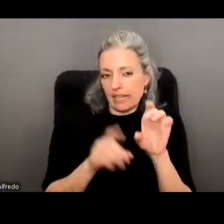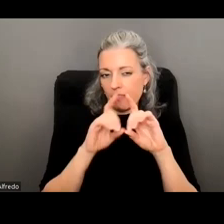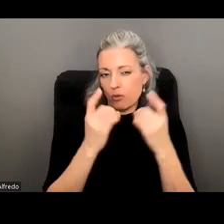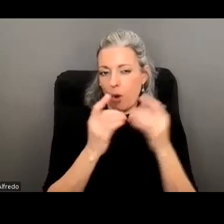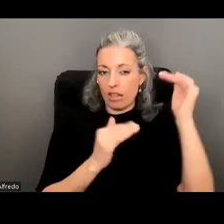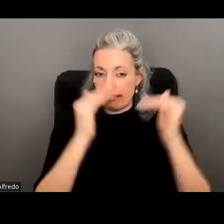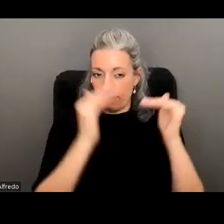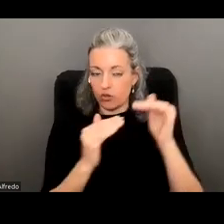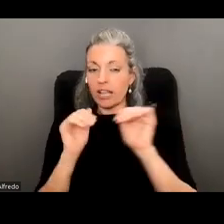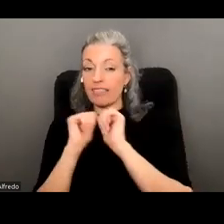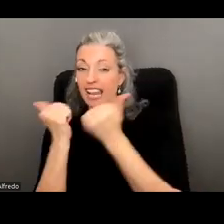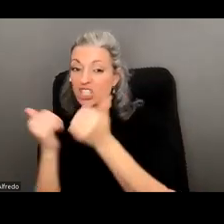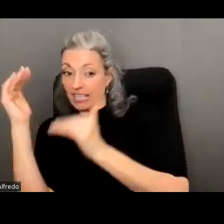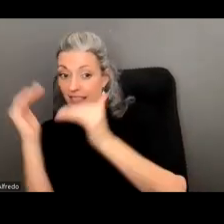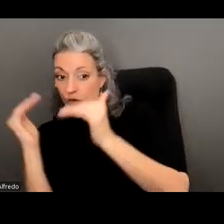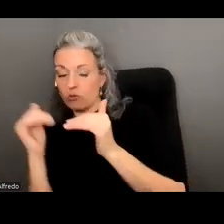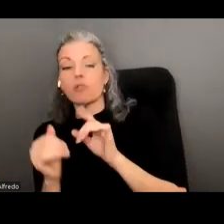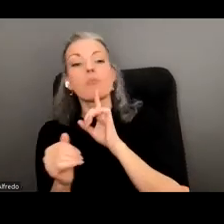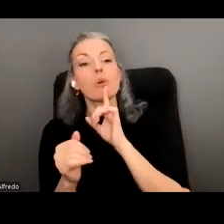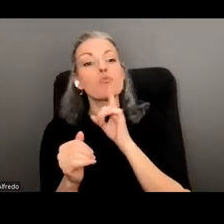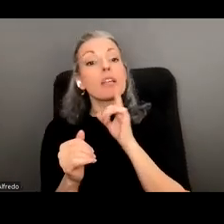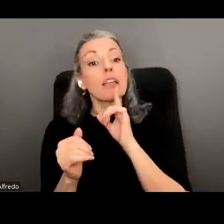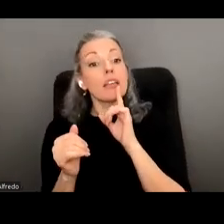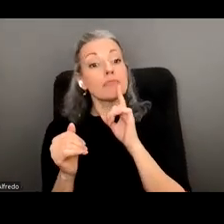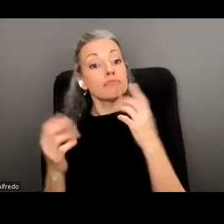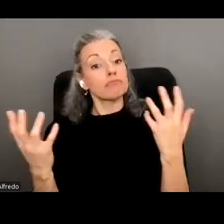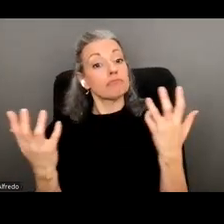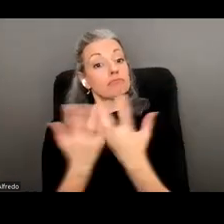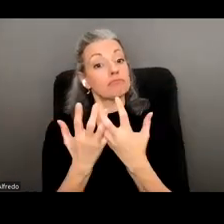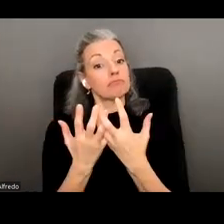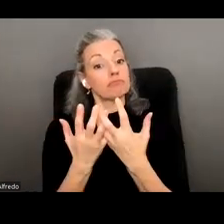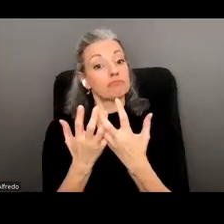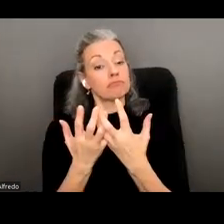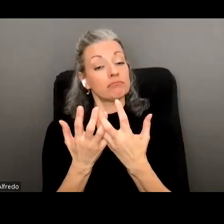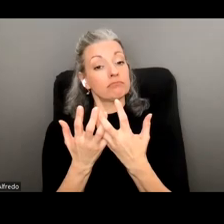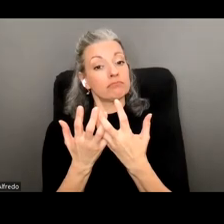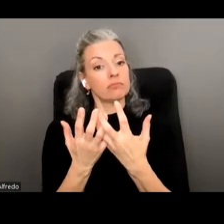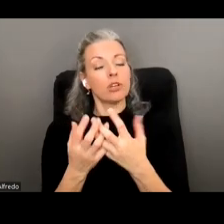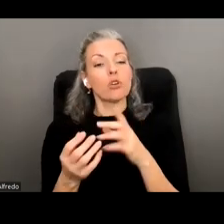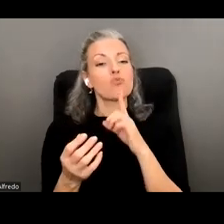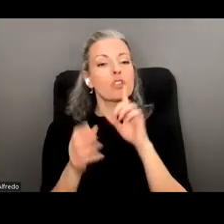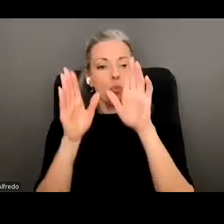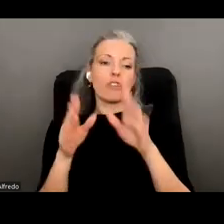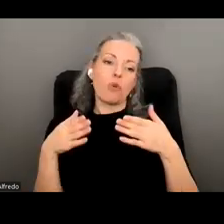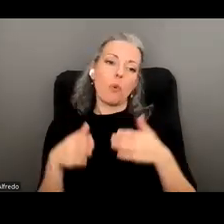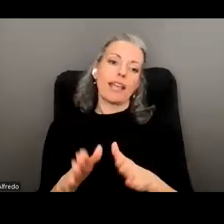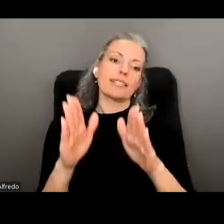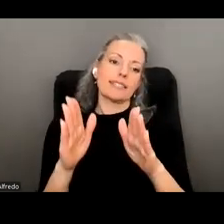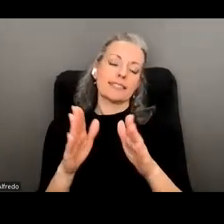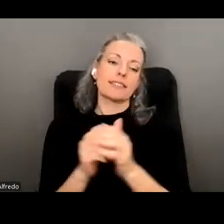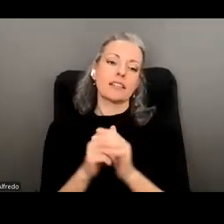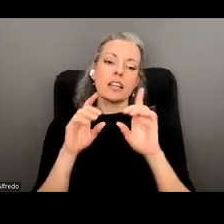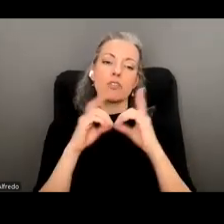and the agency level, but they really do complement and cross over in really great ways. So at the